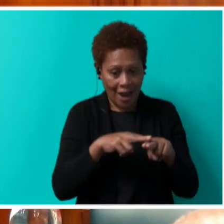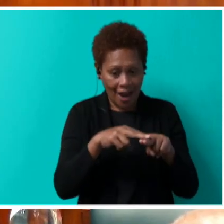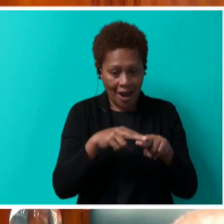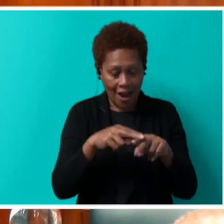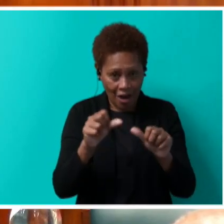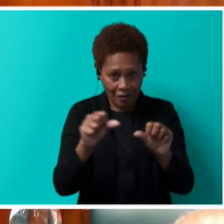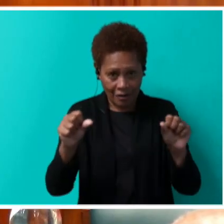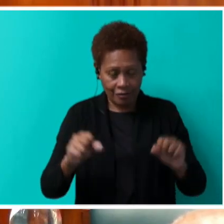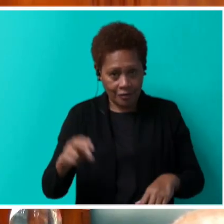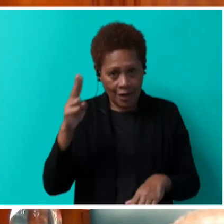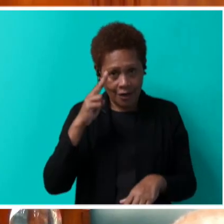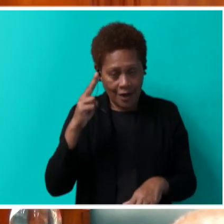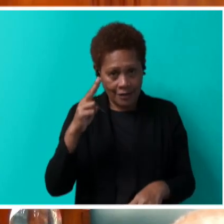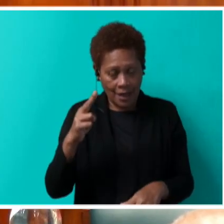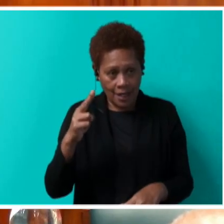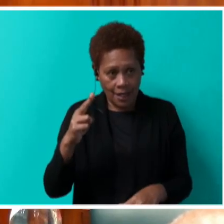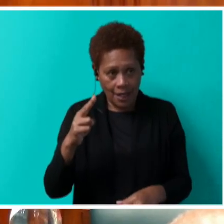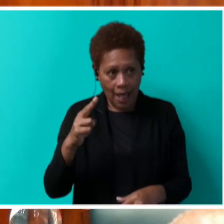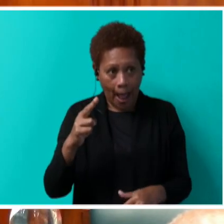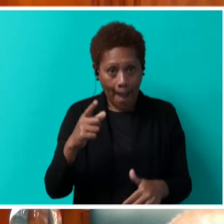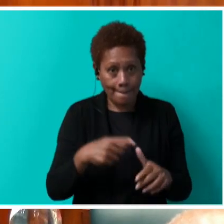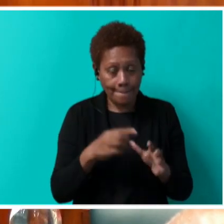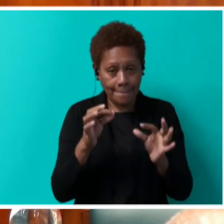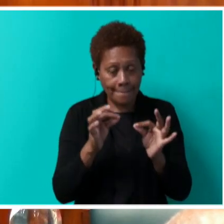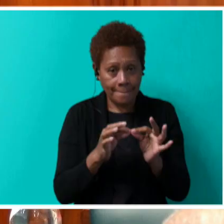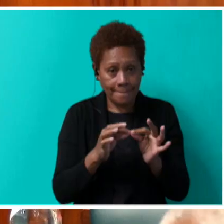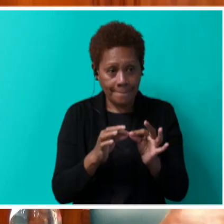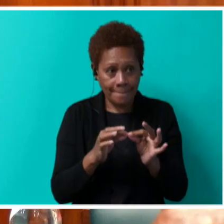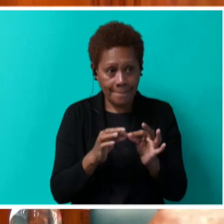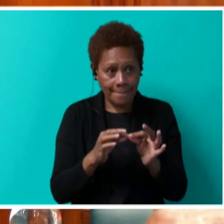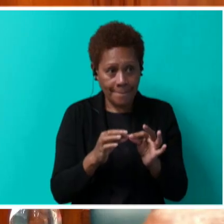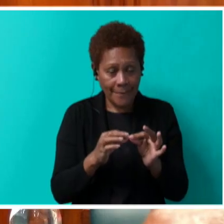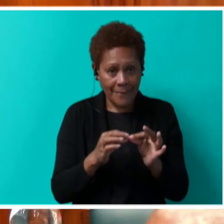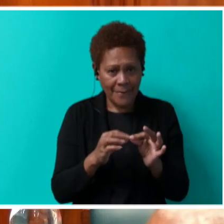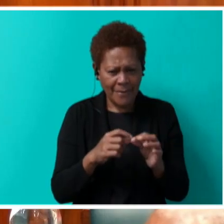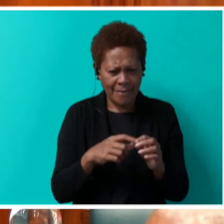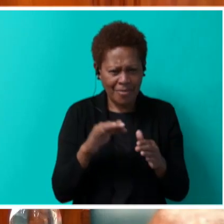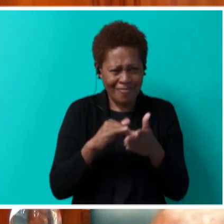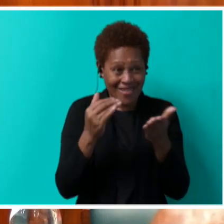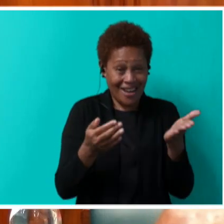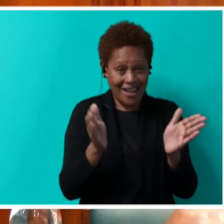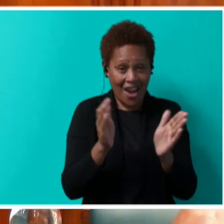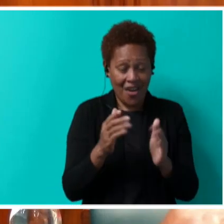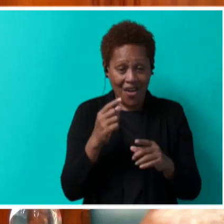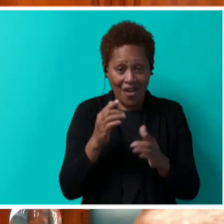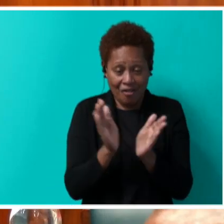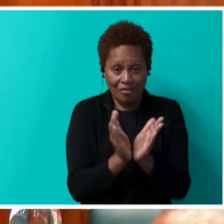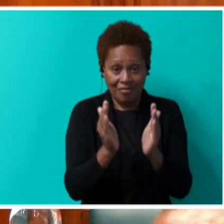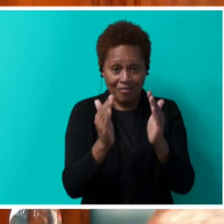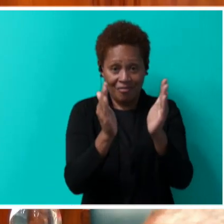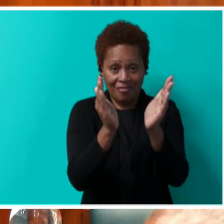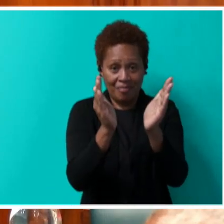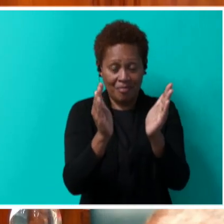national ambition. This is the story of our pineapple and how it has become a symbol of what we can